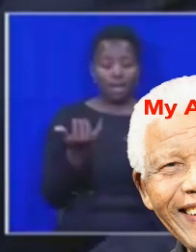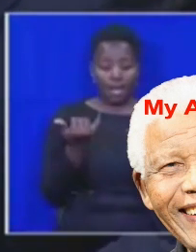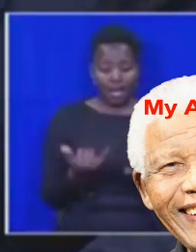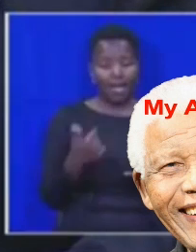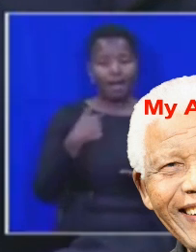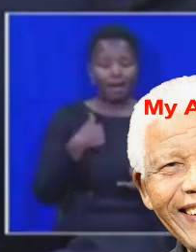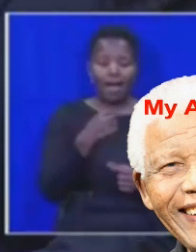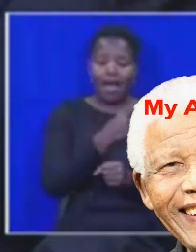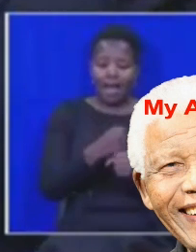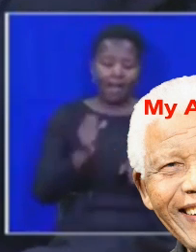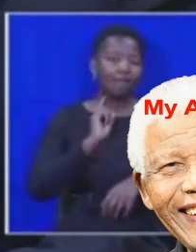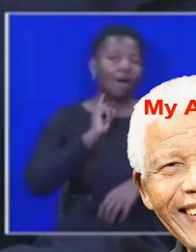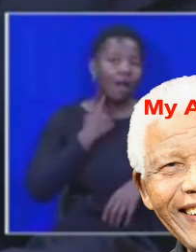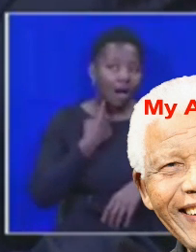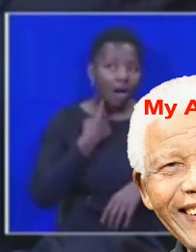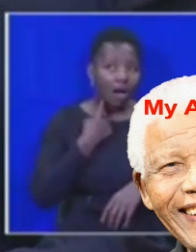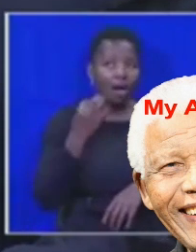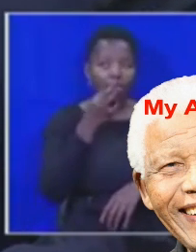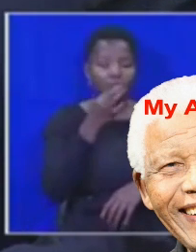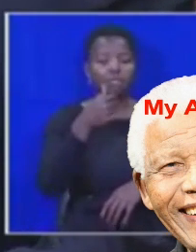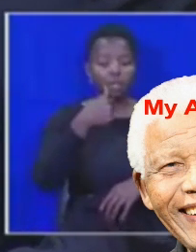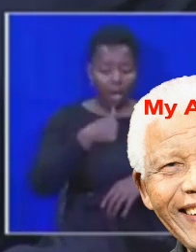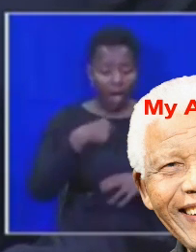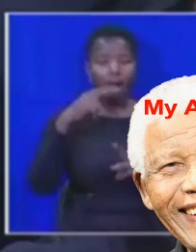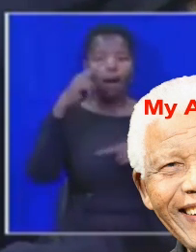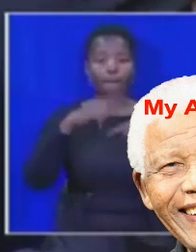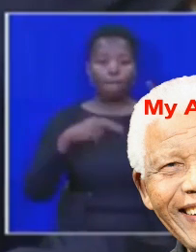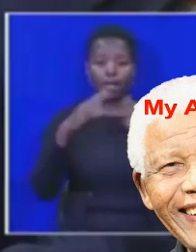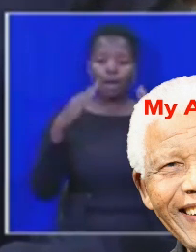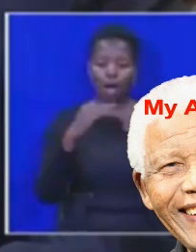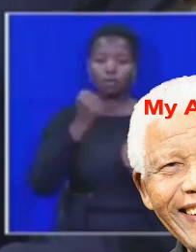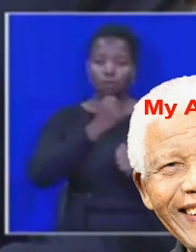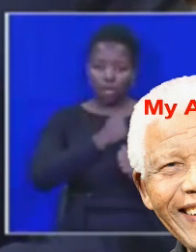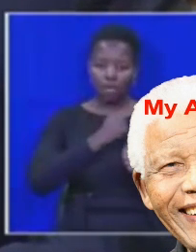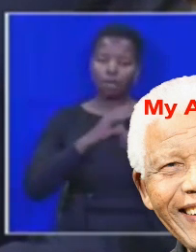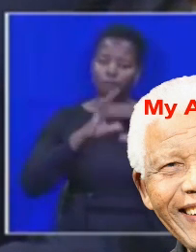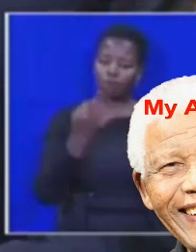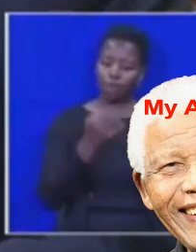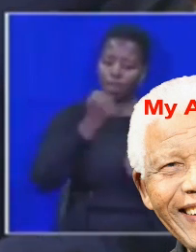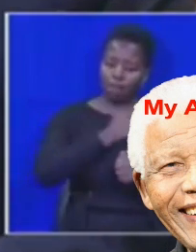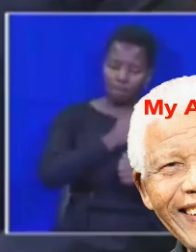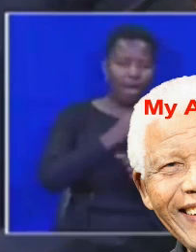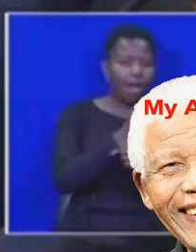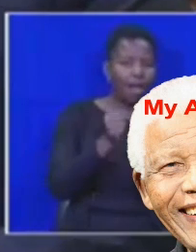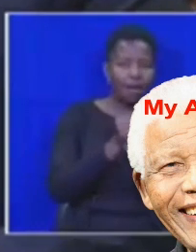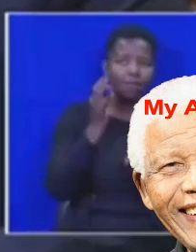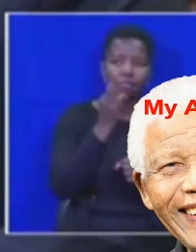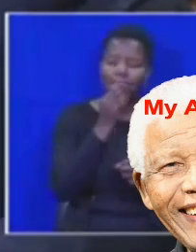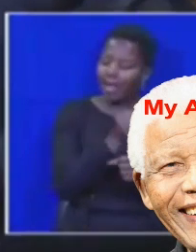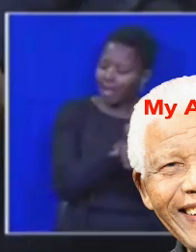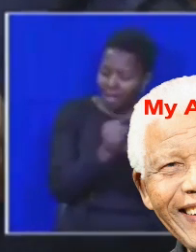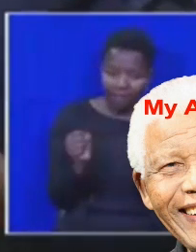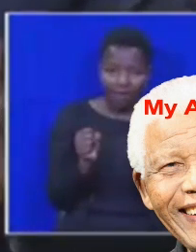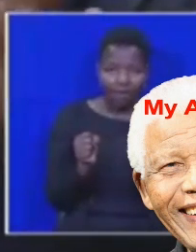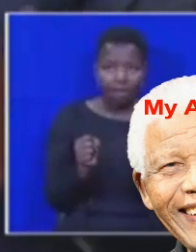never lied to say I built my homestead with my family. I've never said